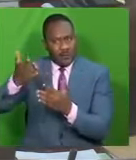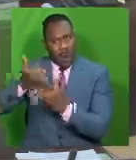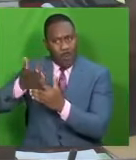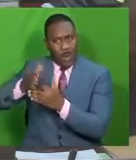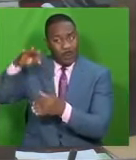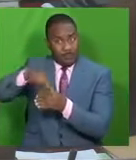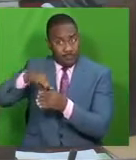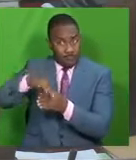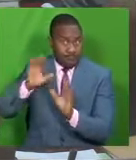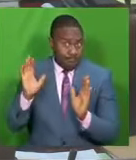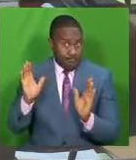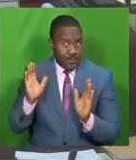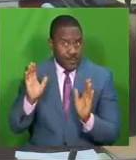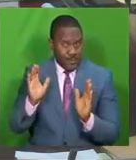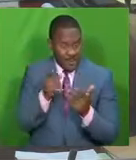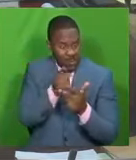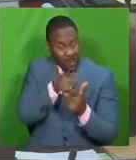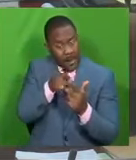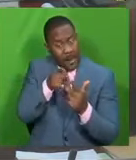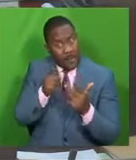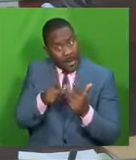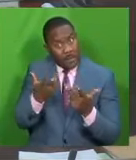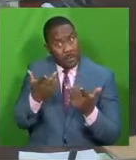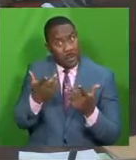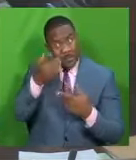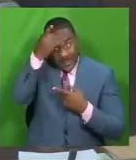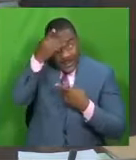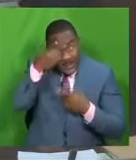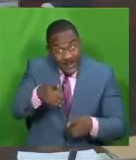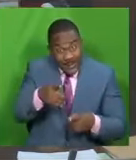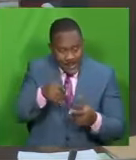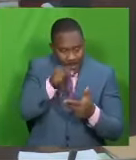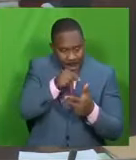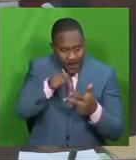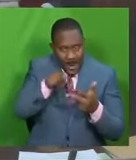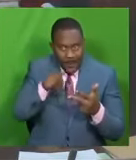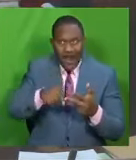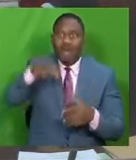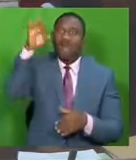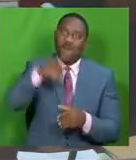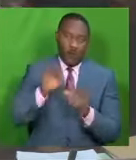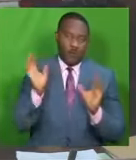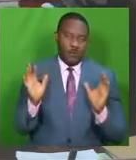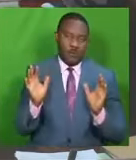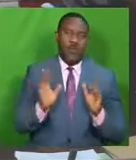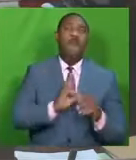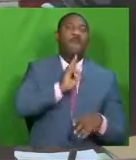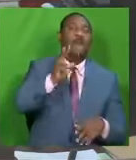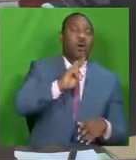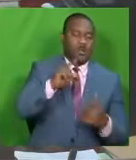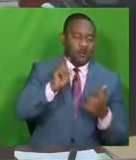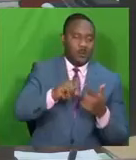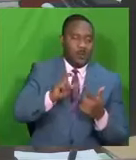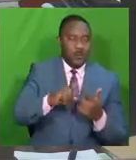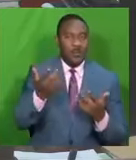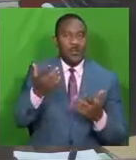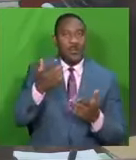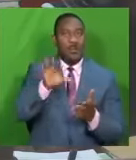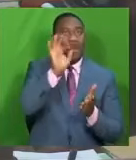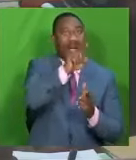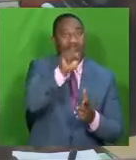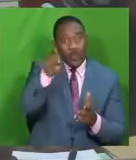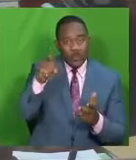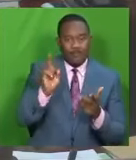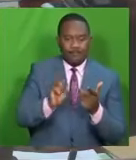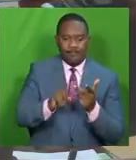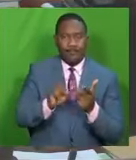division. Either way, when we are taking decisions, we engage in the process of voting to determine